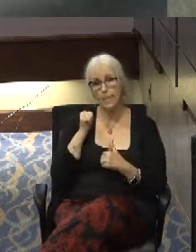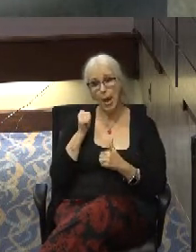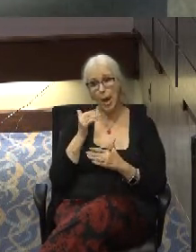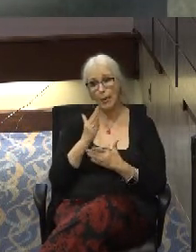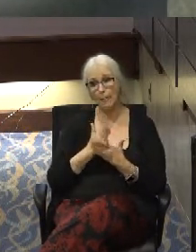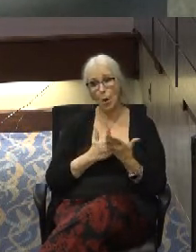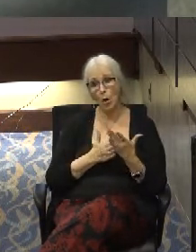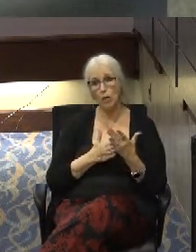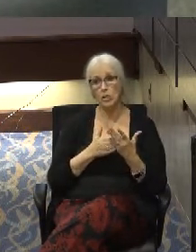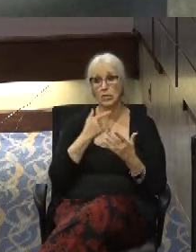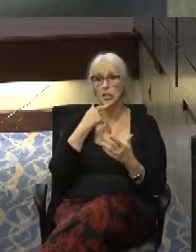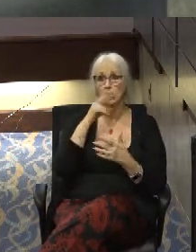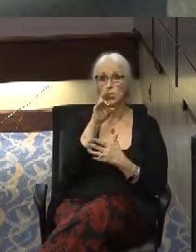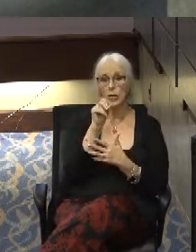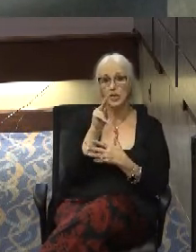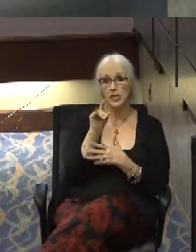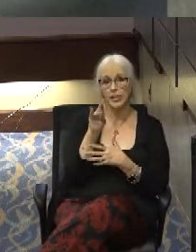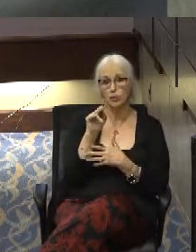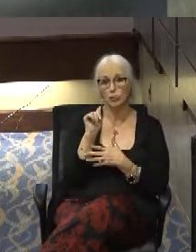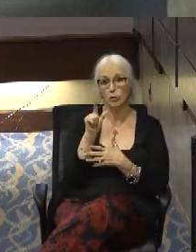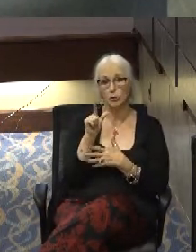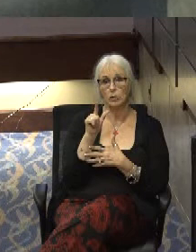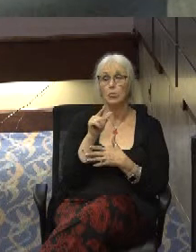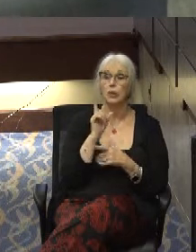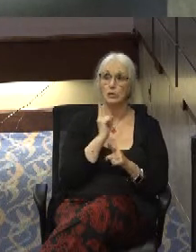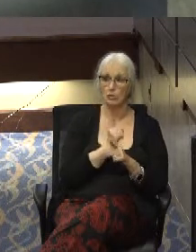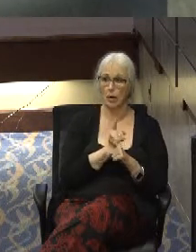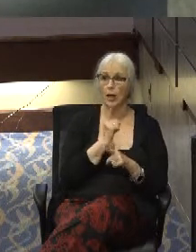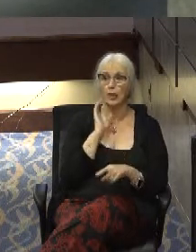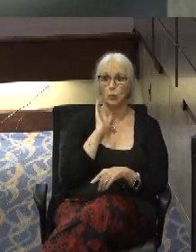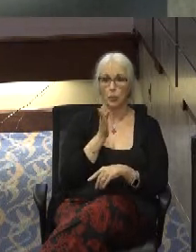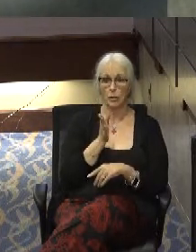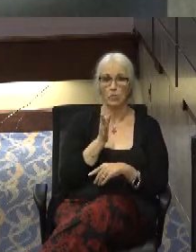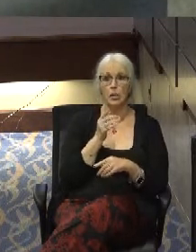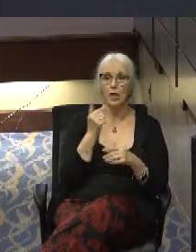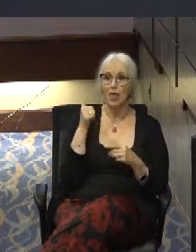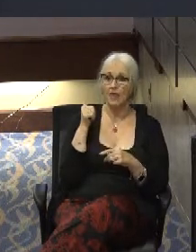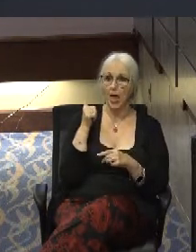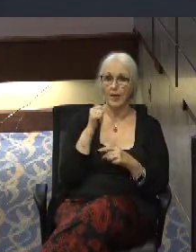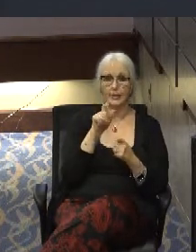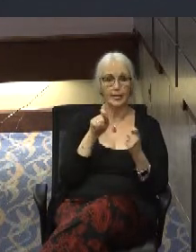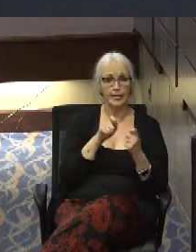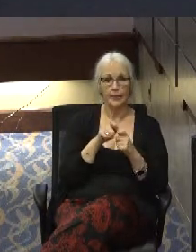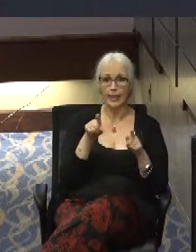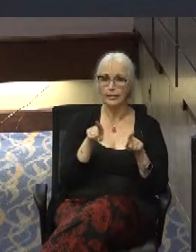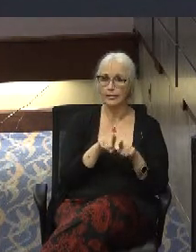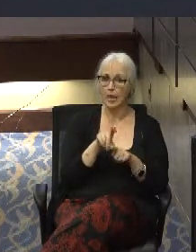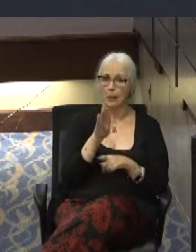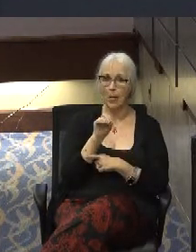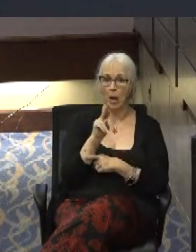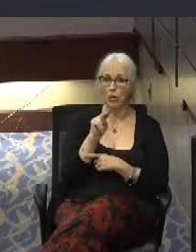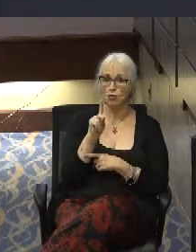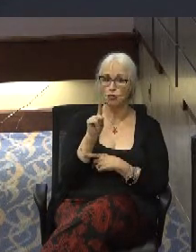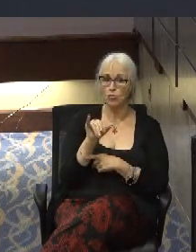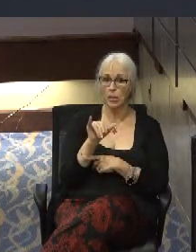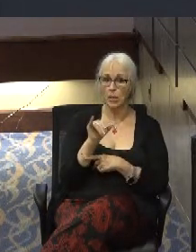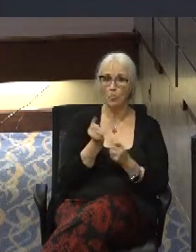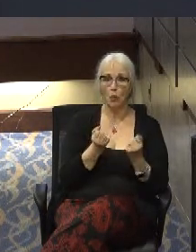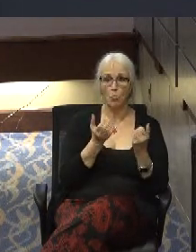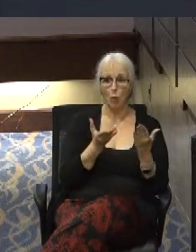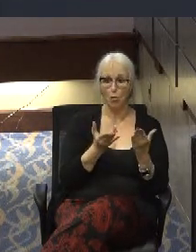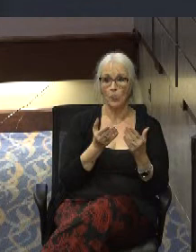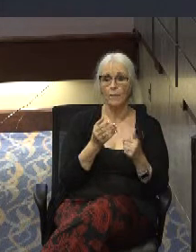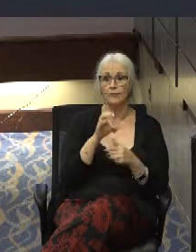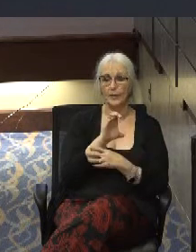say residential. Yeah. Right, it would. So this is the exact same boundary that was proposed initially for